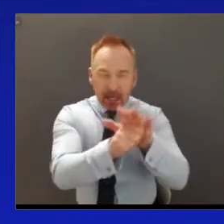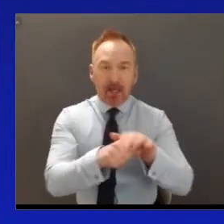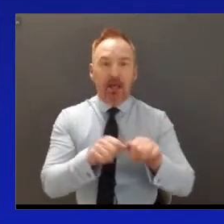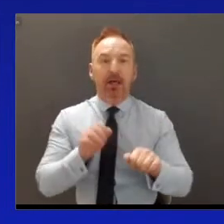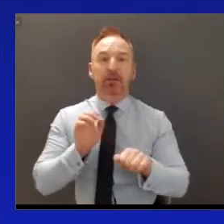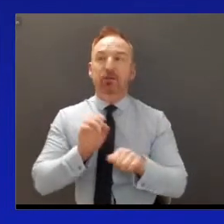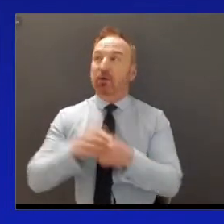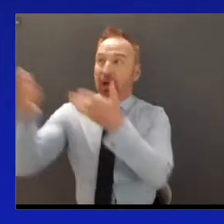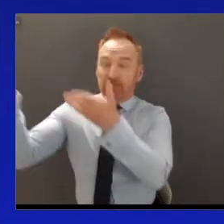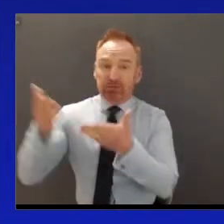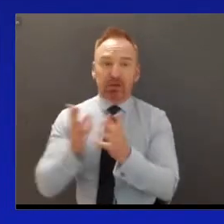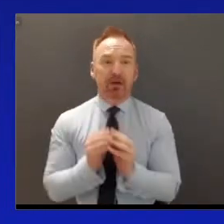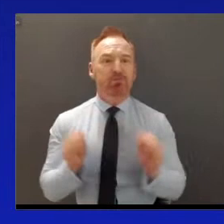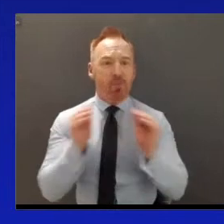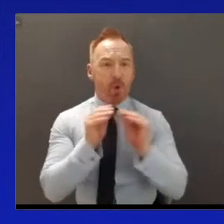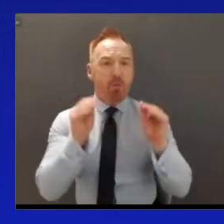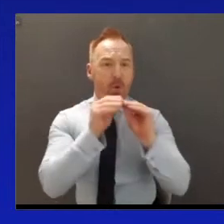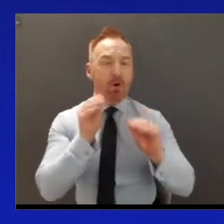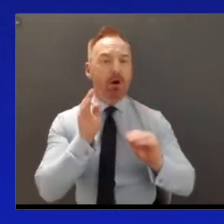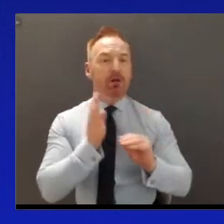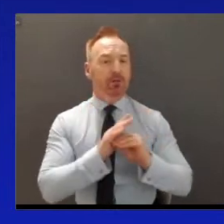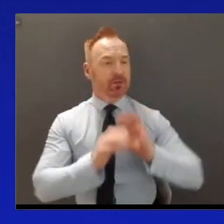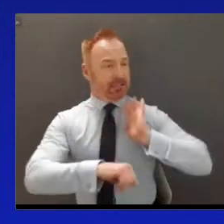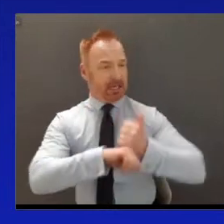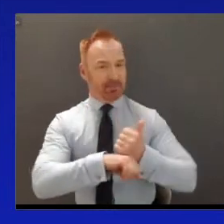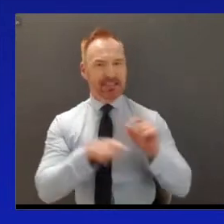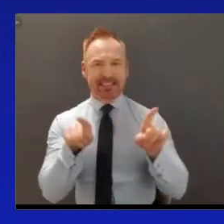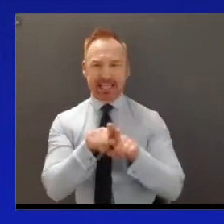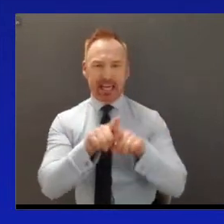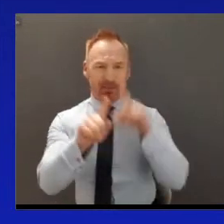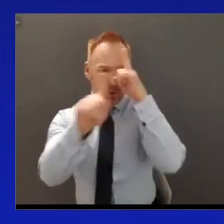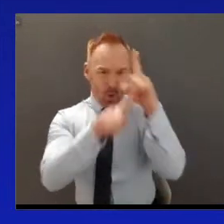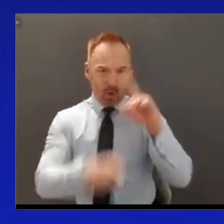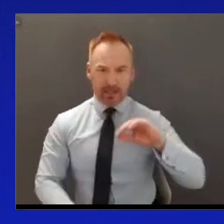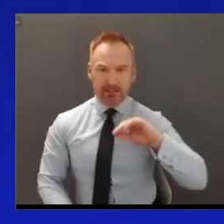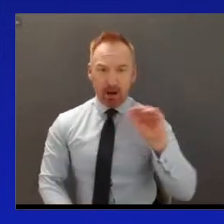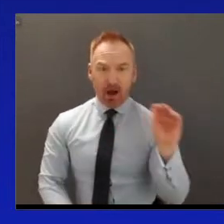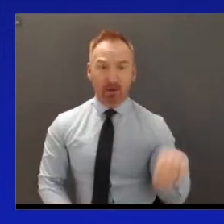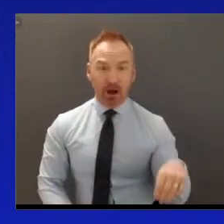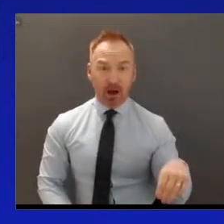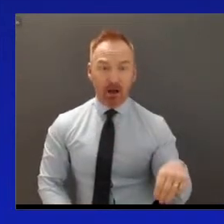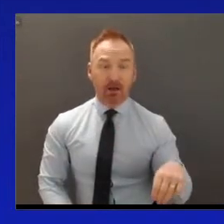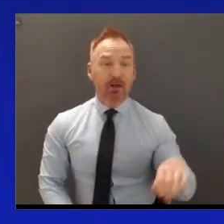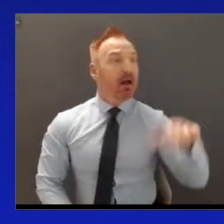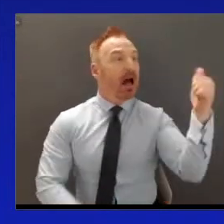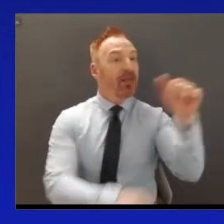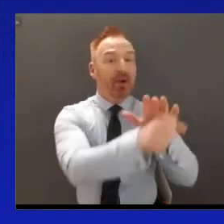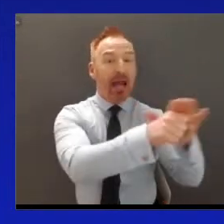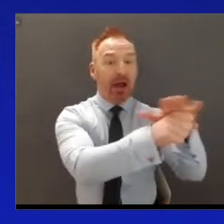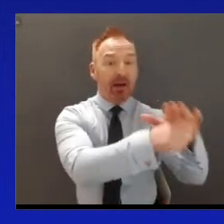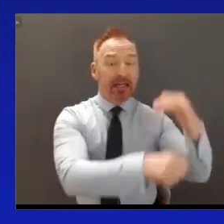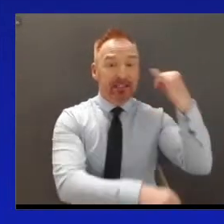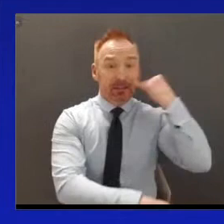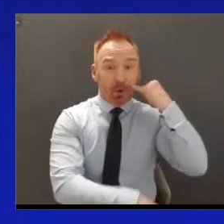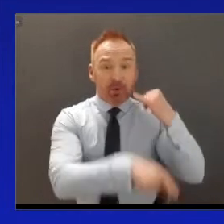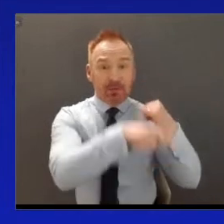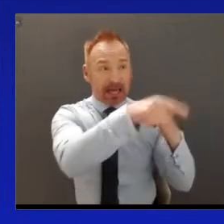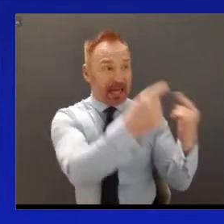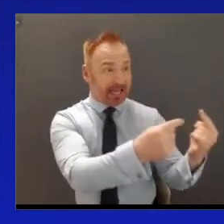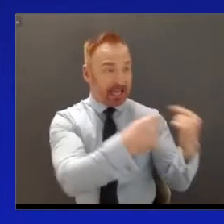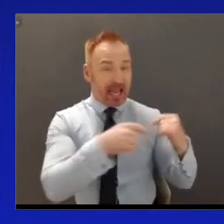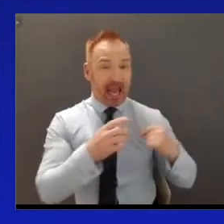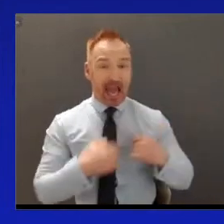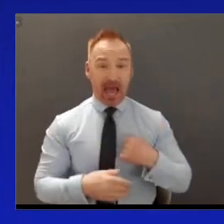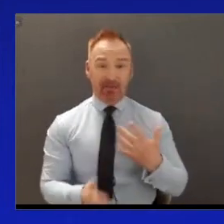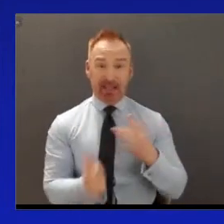Ottawa. Yeah, somebody from another jurisdiction could come to Ottawa if they were at an OHIP card and get vaccinated. It's a provincial